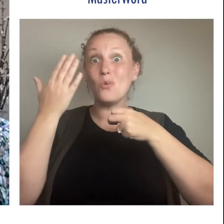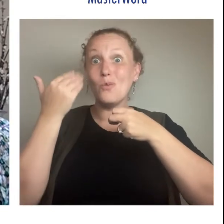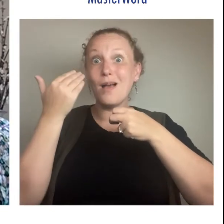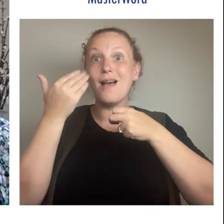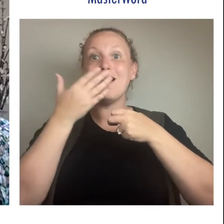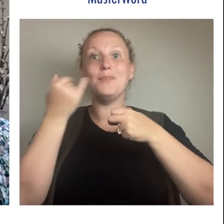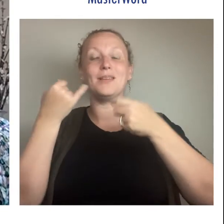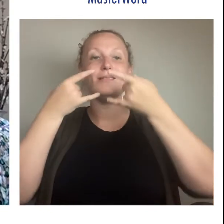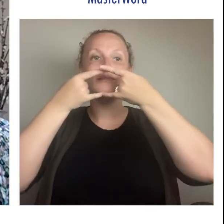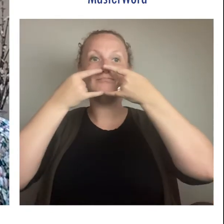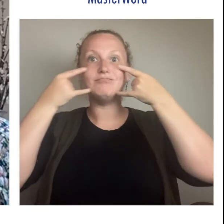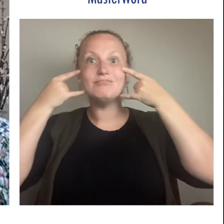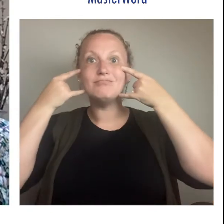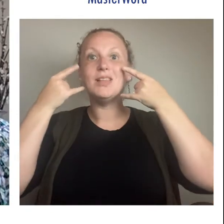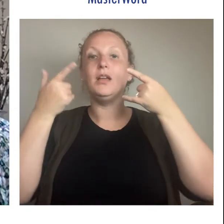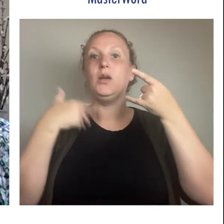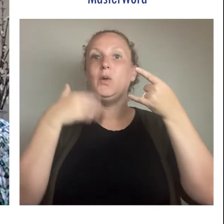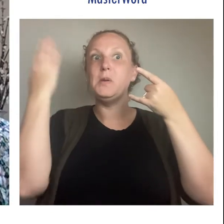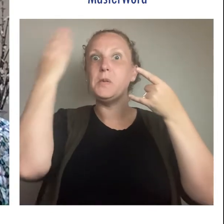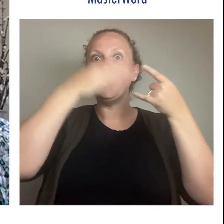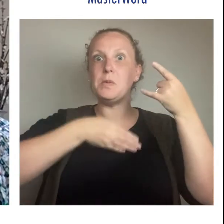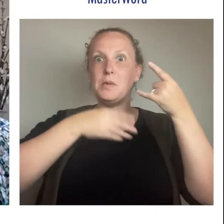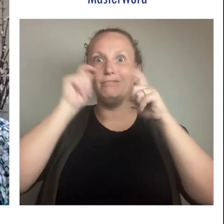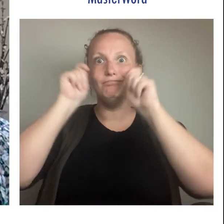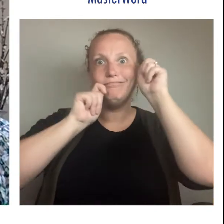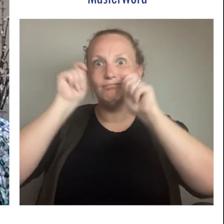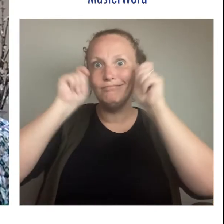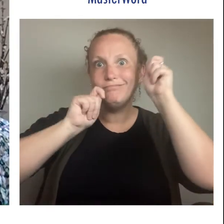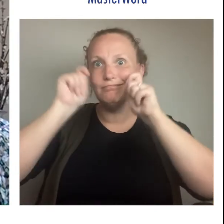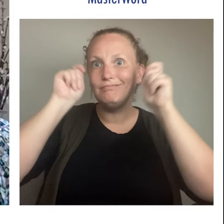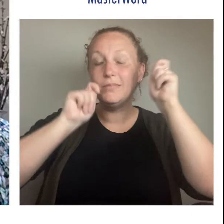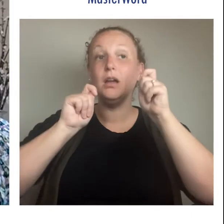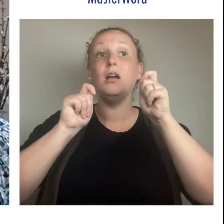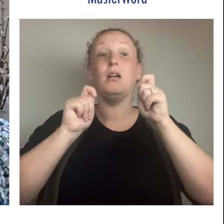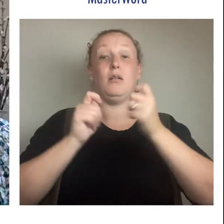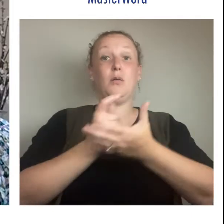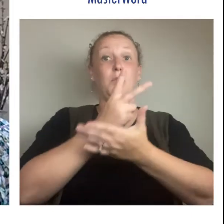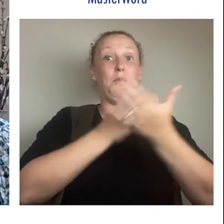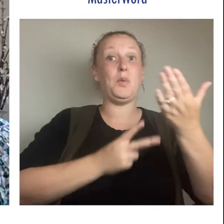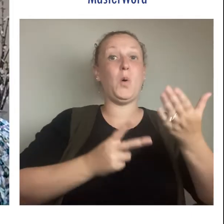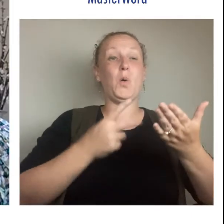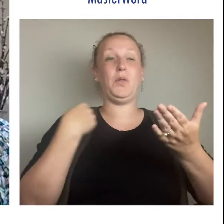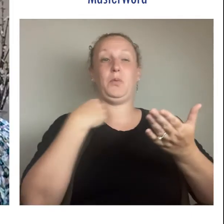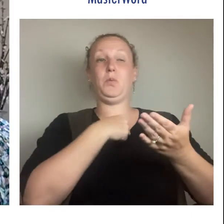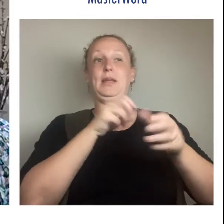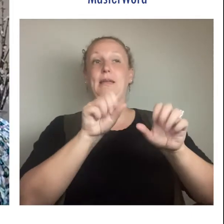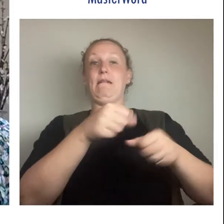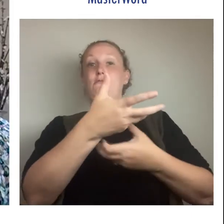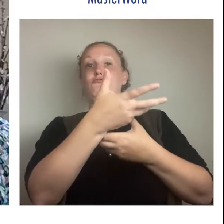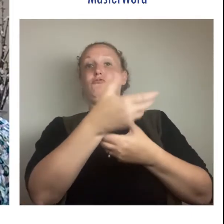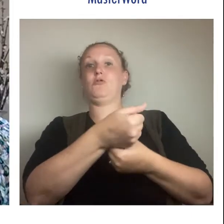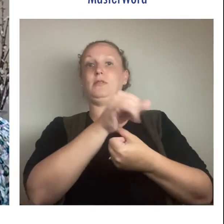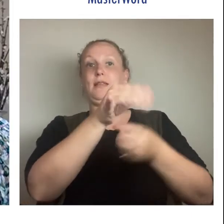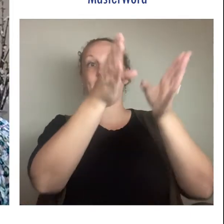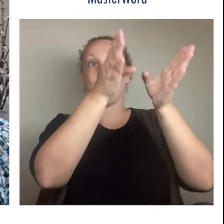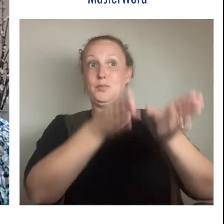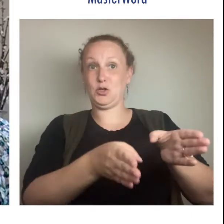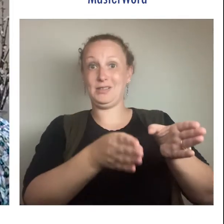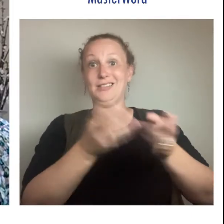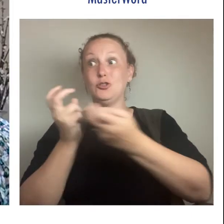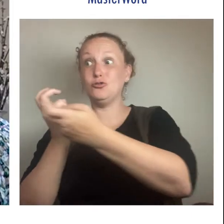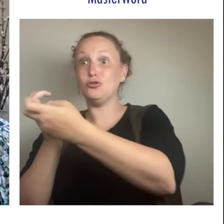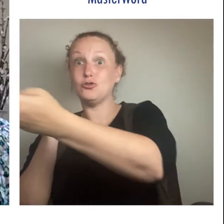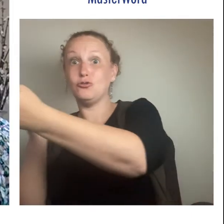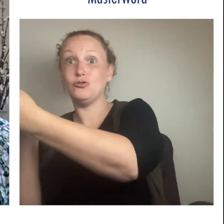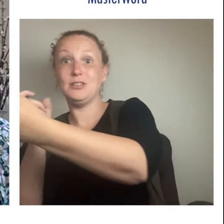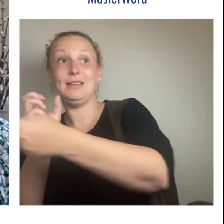want the facial expressions for both credibility, and for the interpreter, more difficult to interpret a witness where